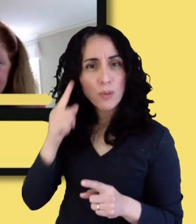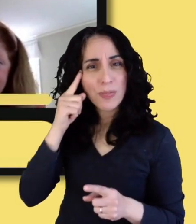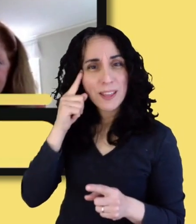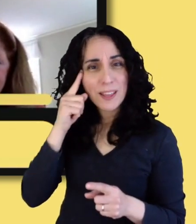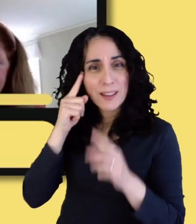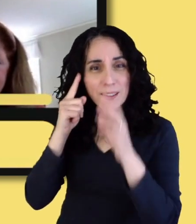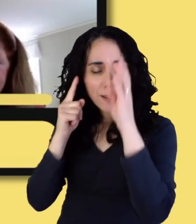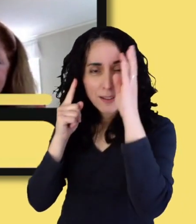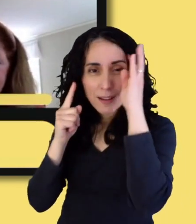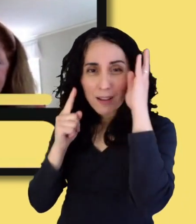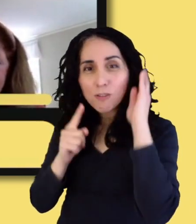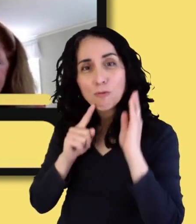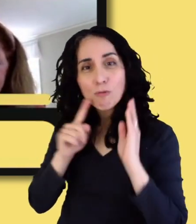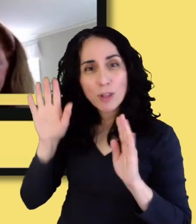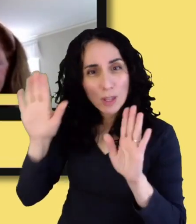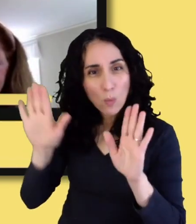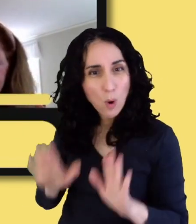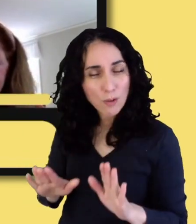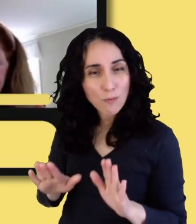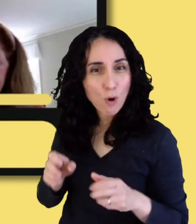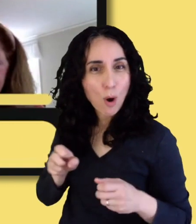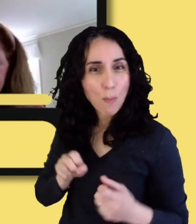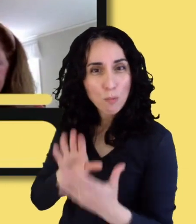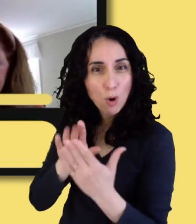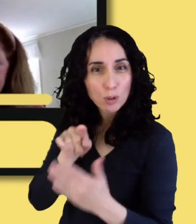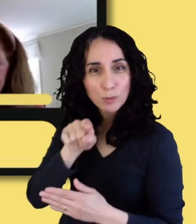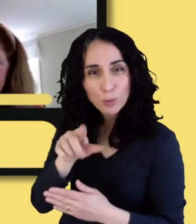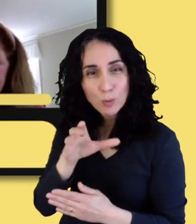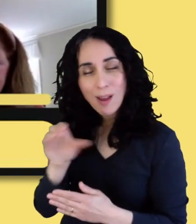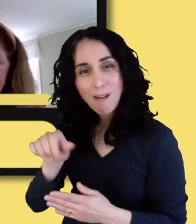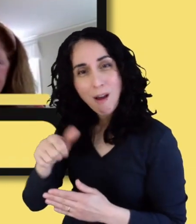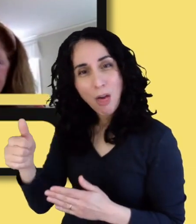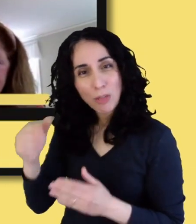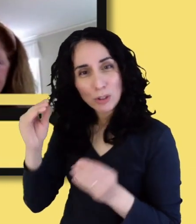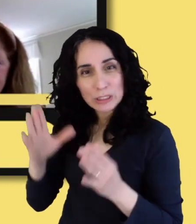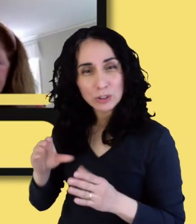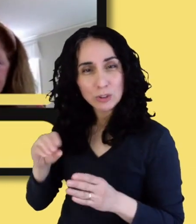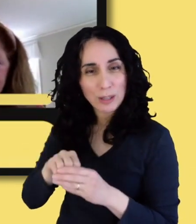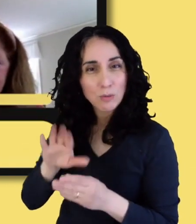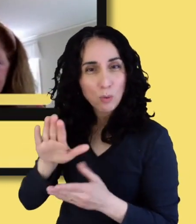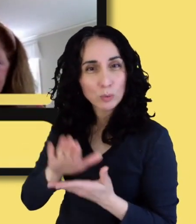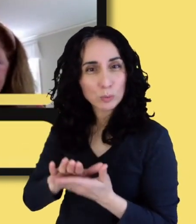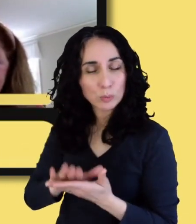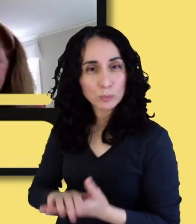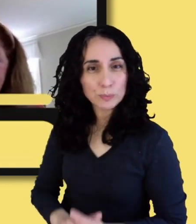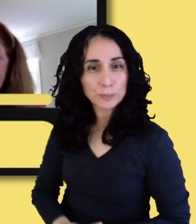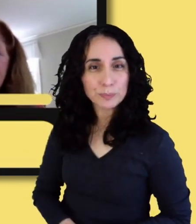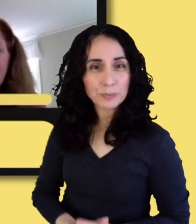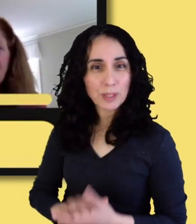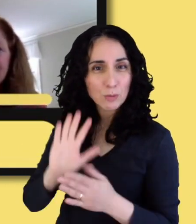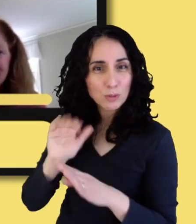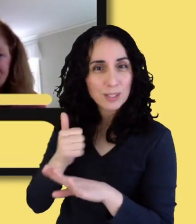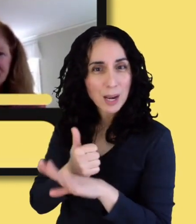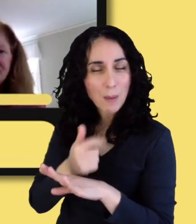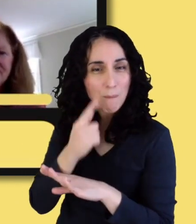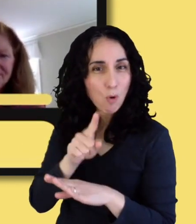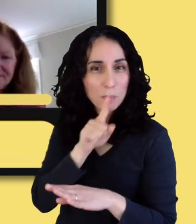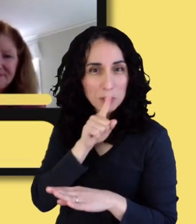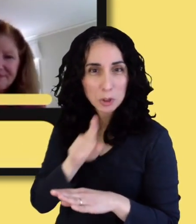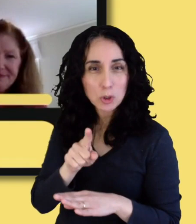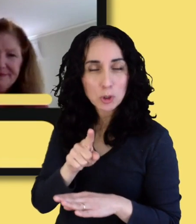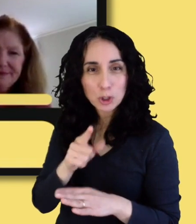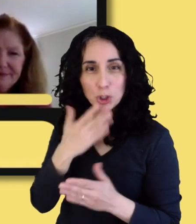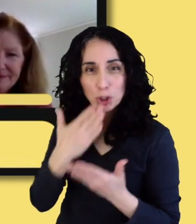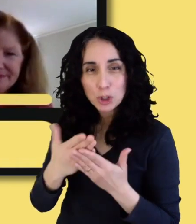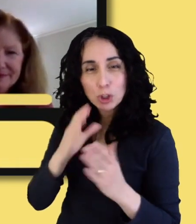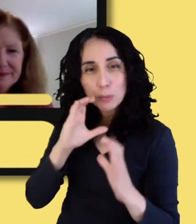to the great approach of you and other teachers at Duffy have put into place to